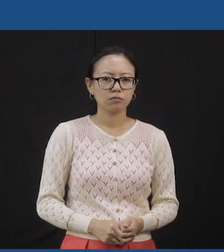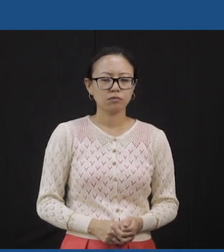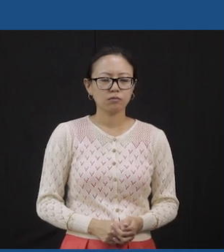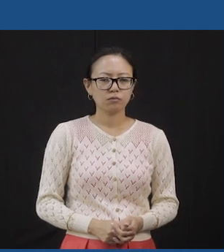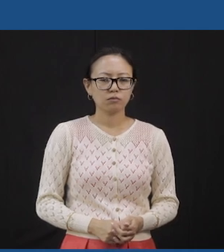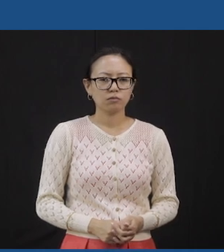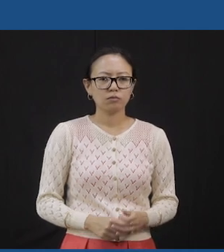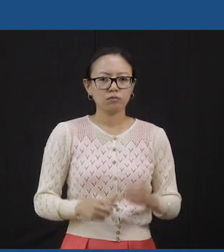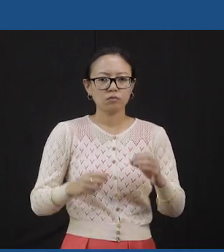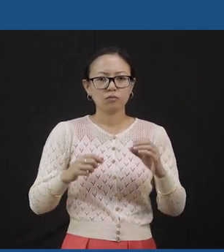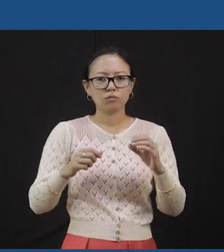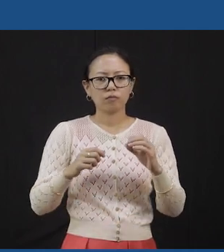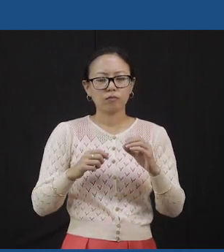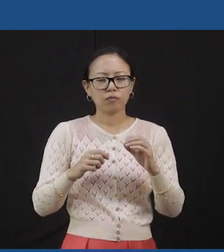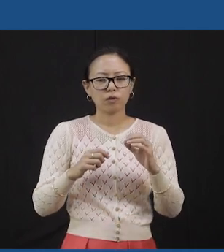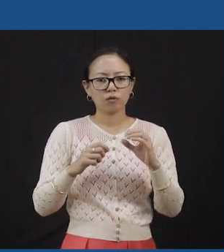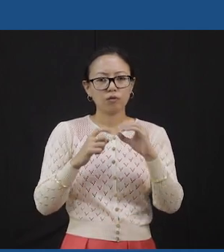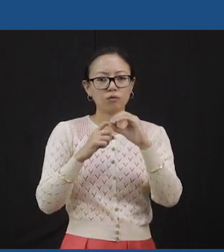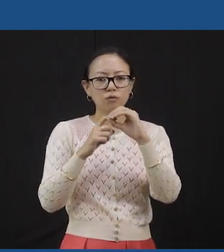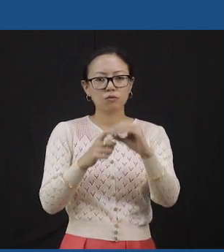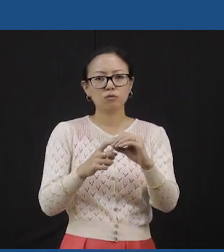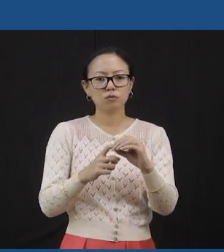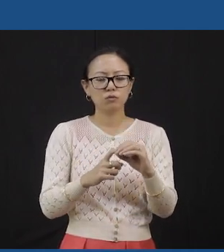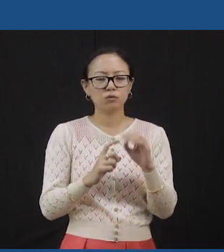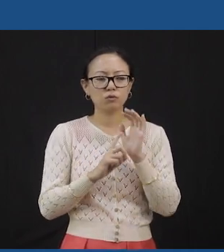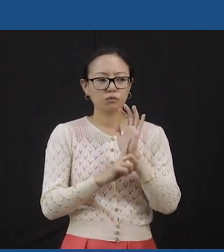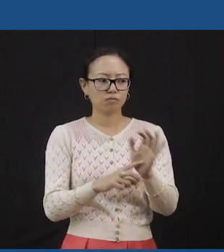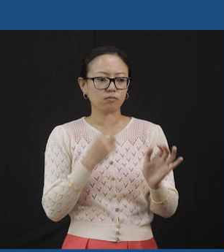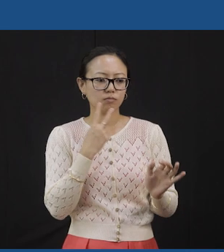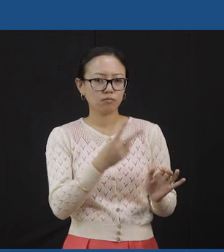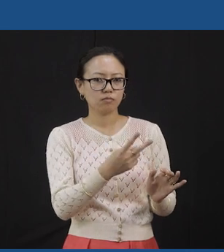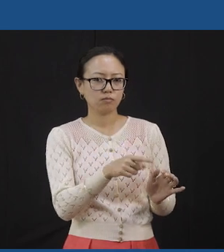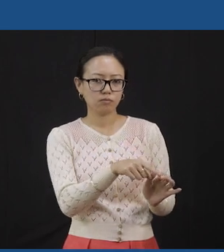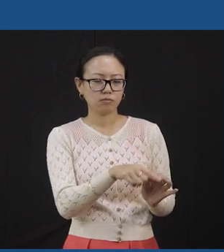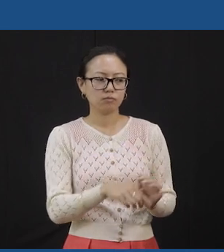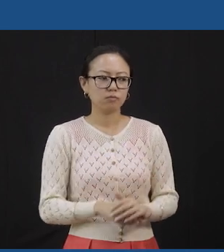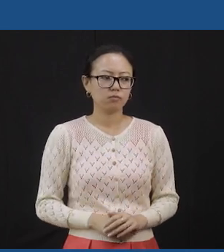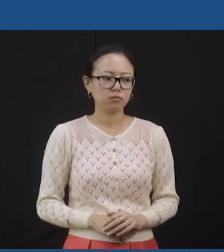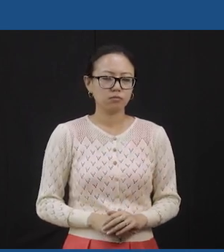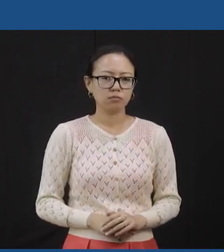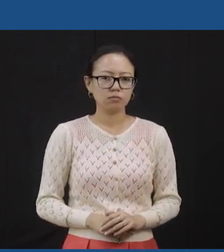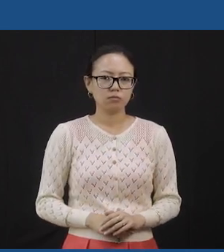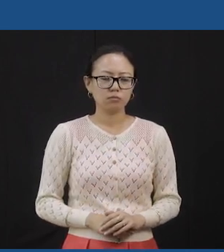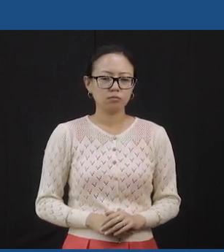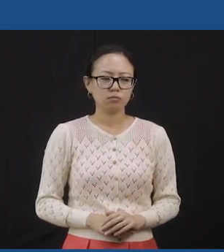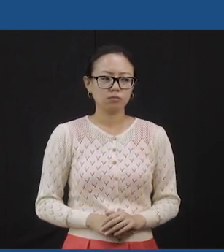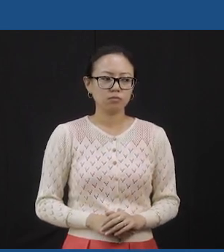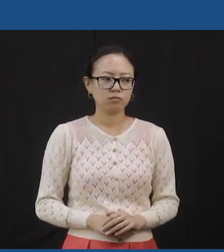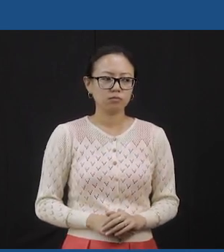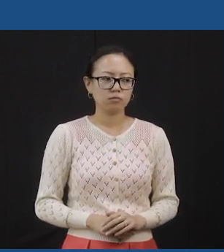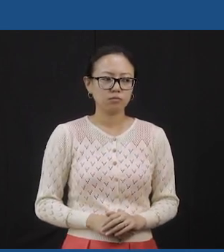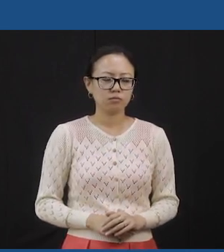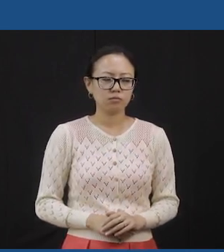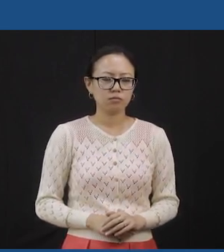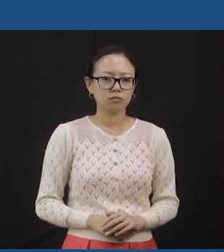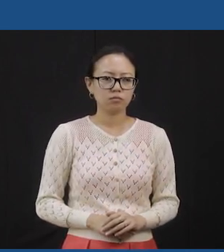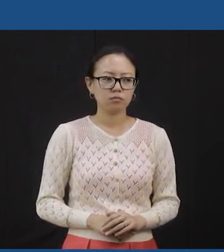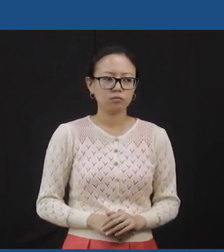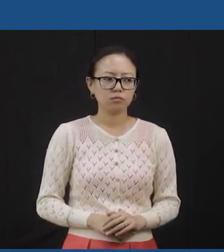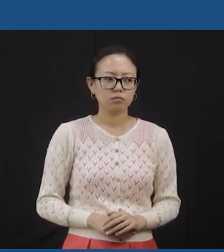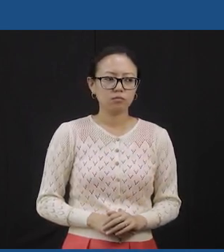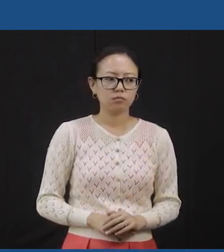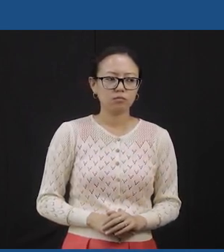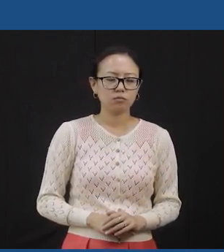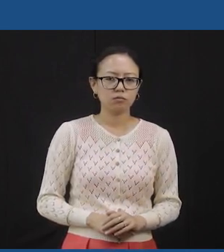addend, this is second addend. The answer is called the difference. All together, you call these two as